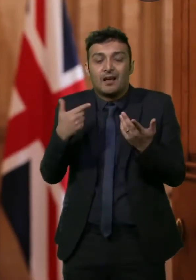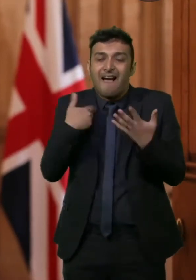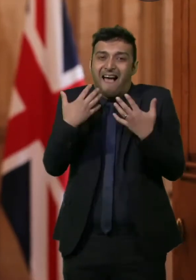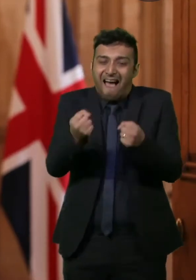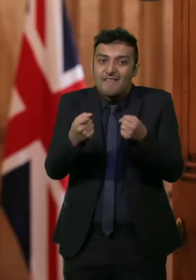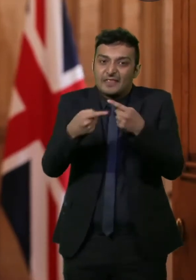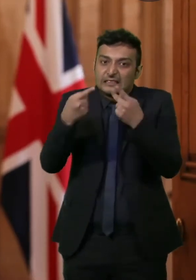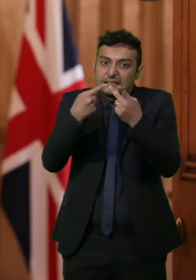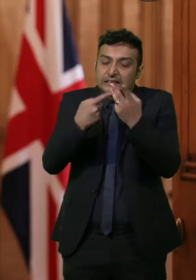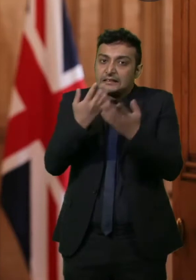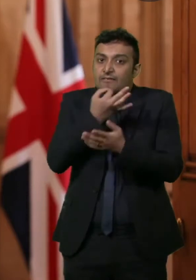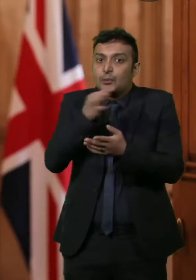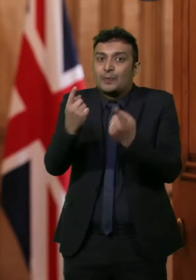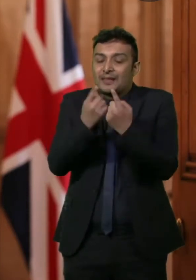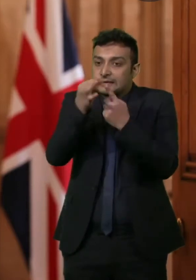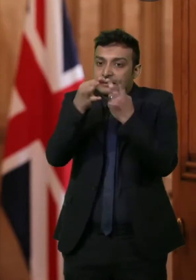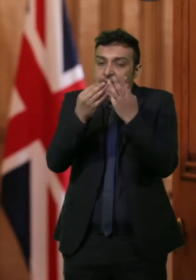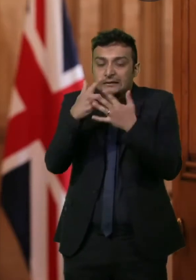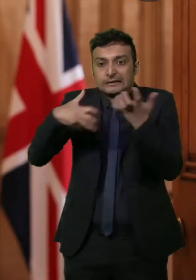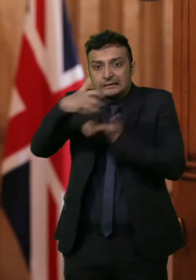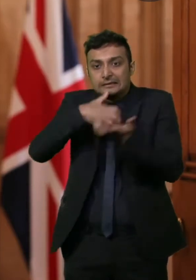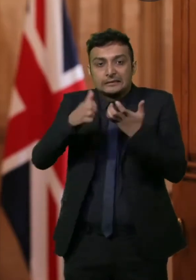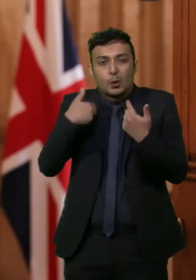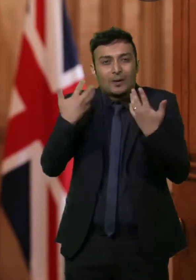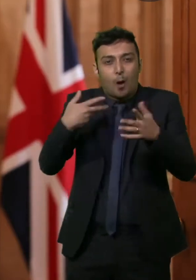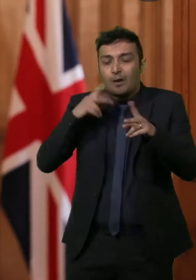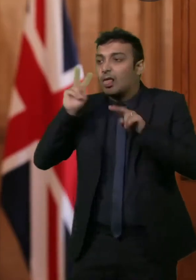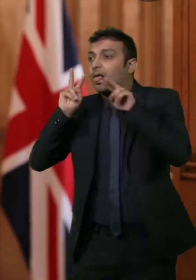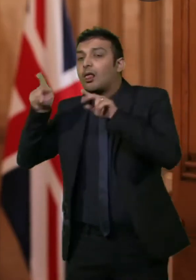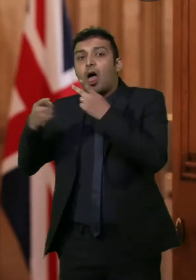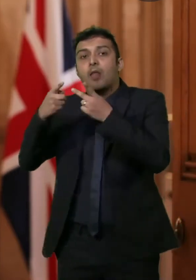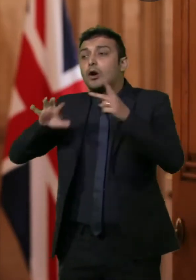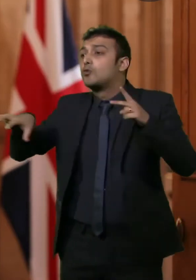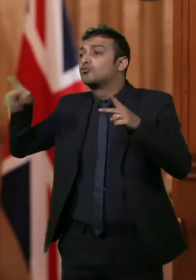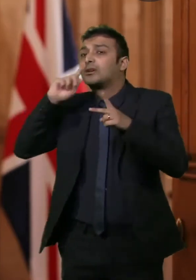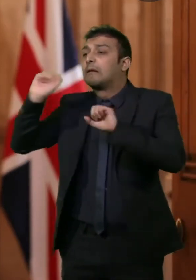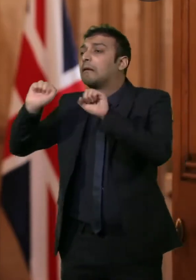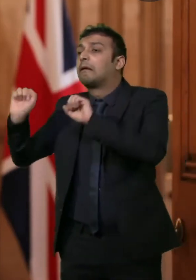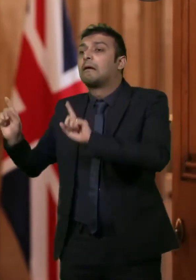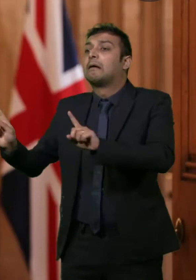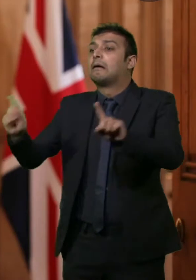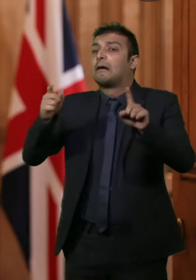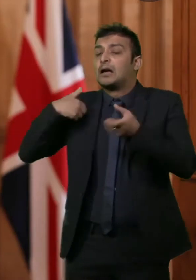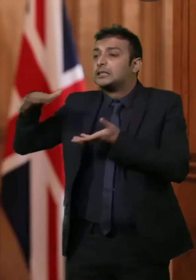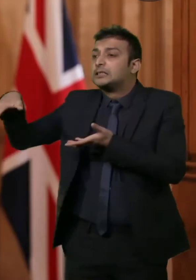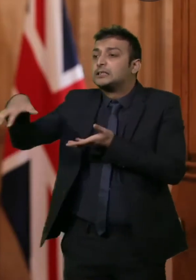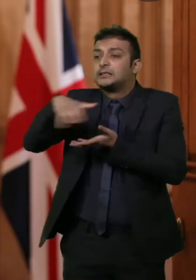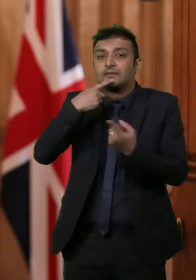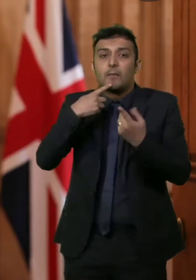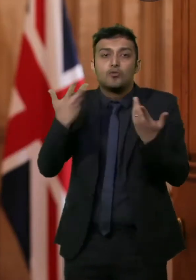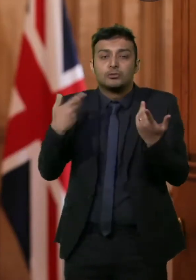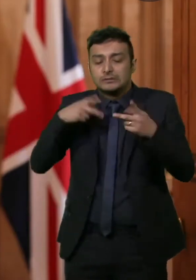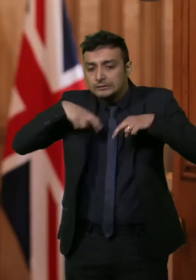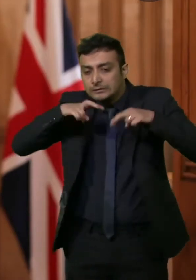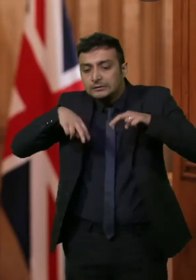in other countries, and we'll be making sure we report back to you to everybody as soon as we possibly can. As you may